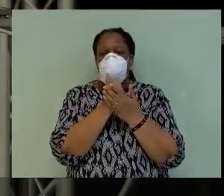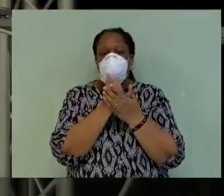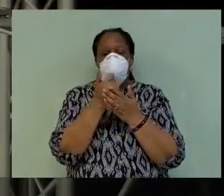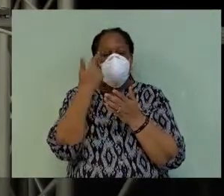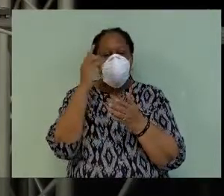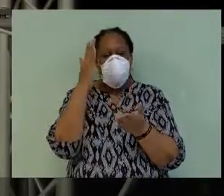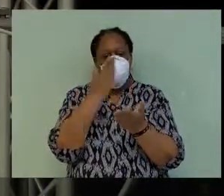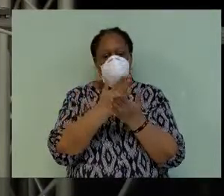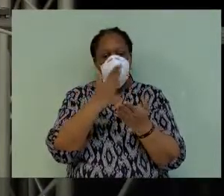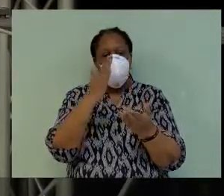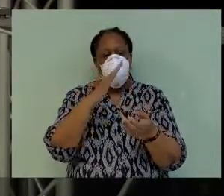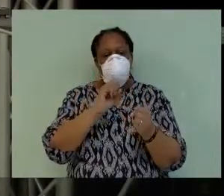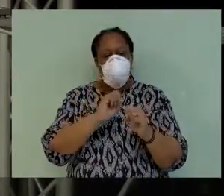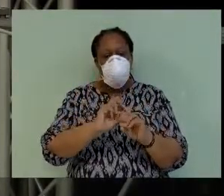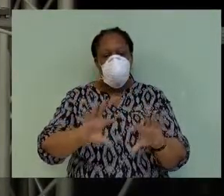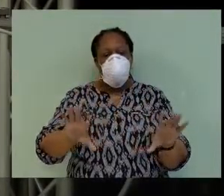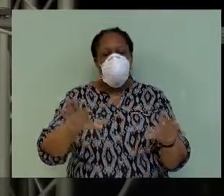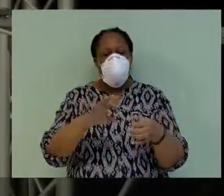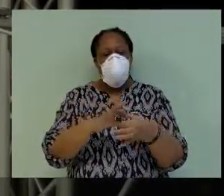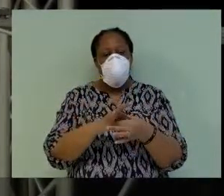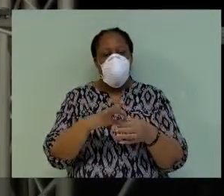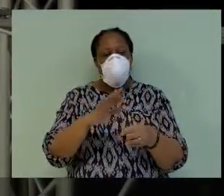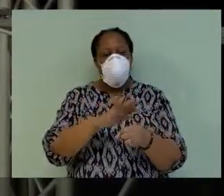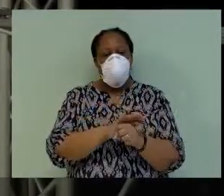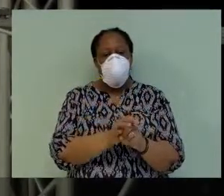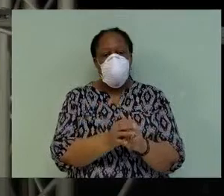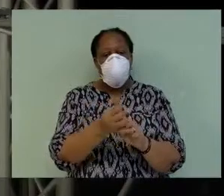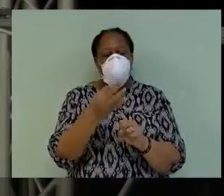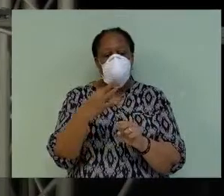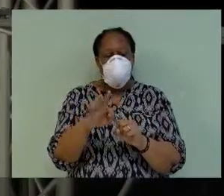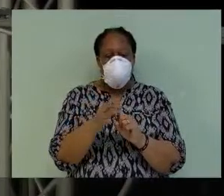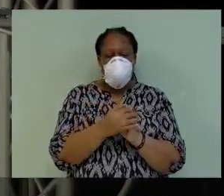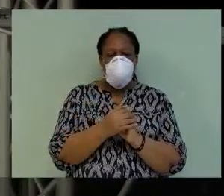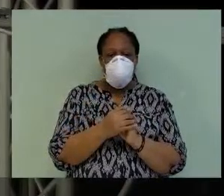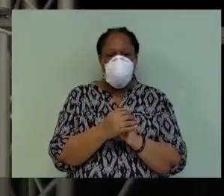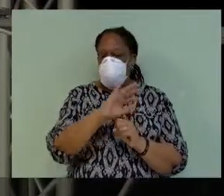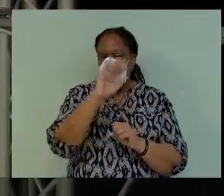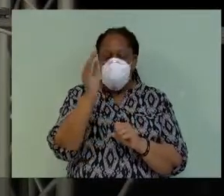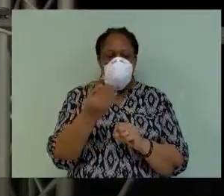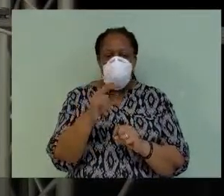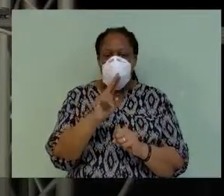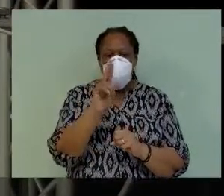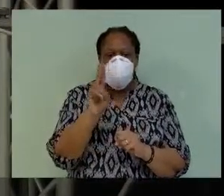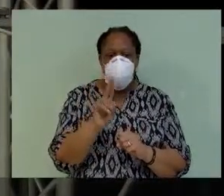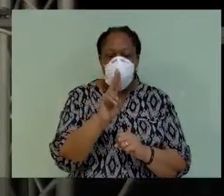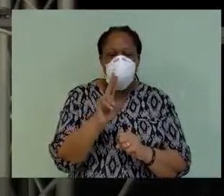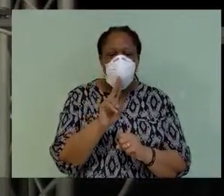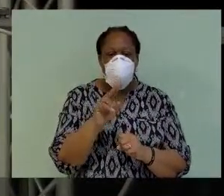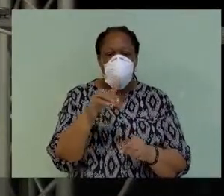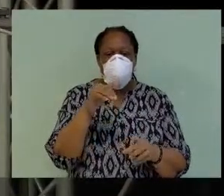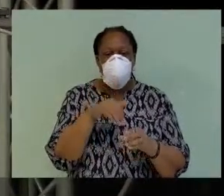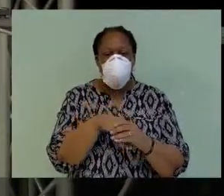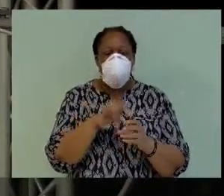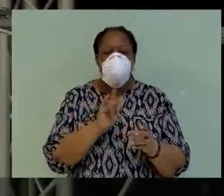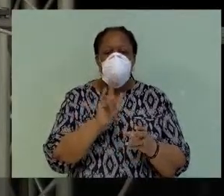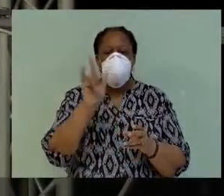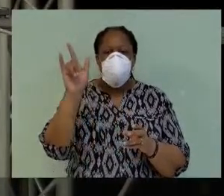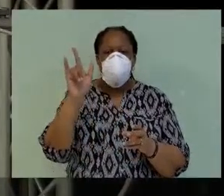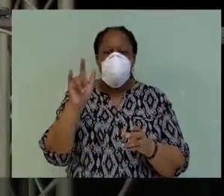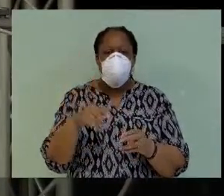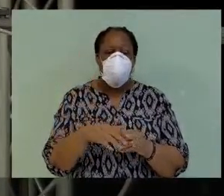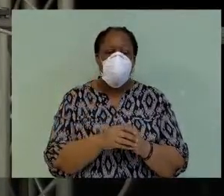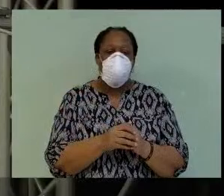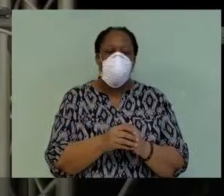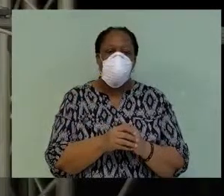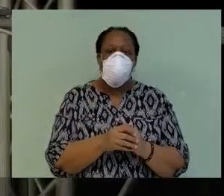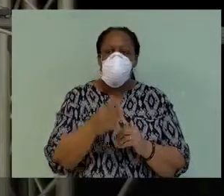COVID-19? We never used them at the airports initially to prevent the importation of the virus. Why use them